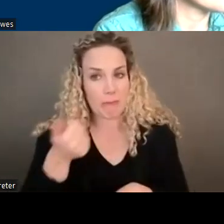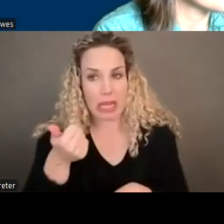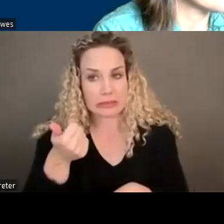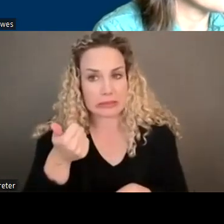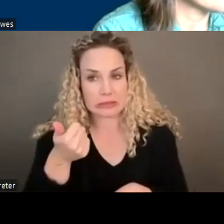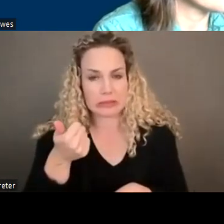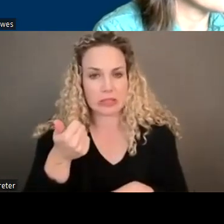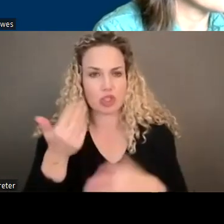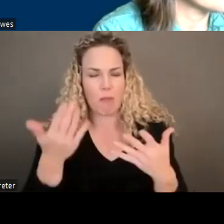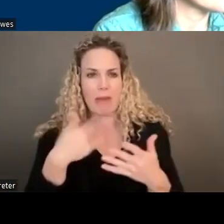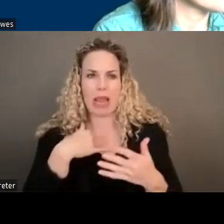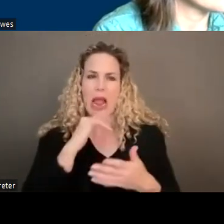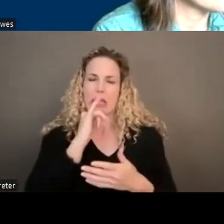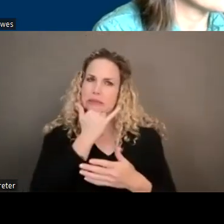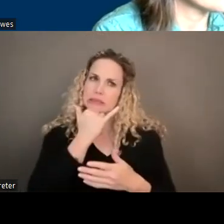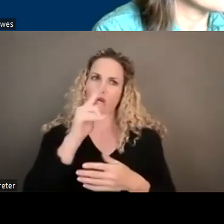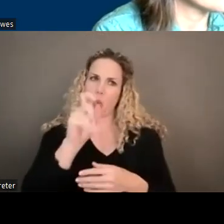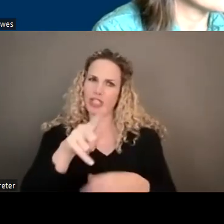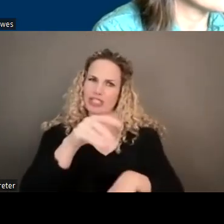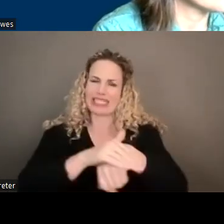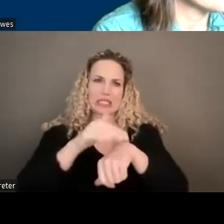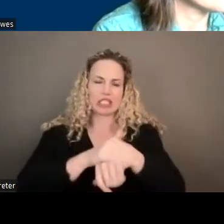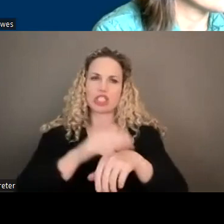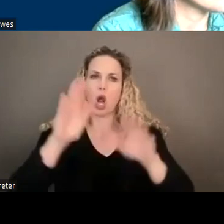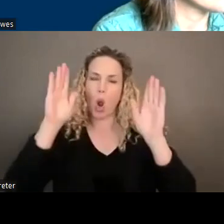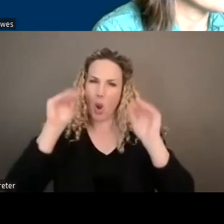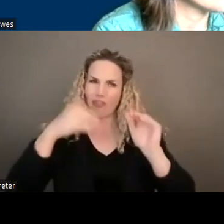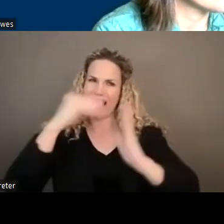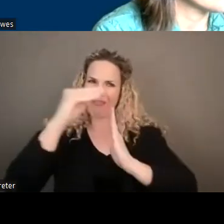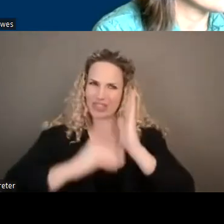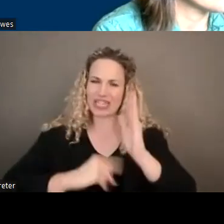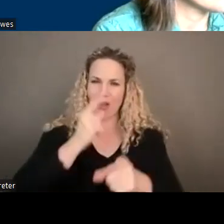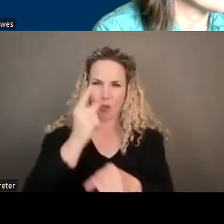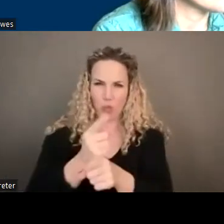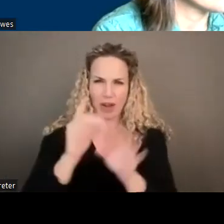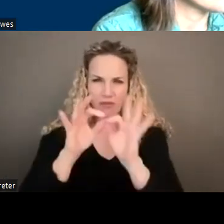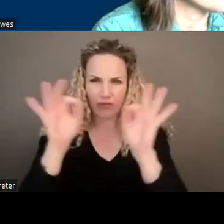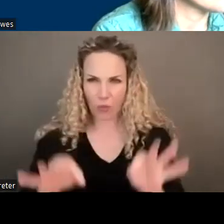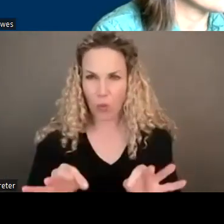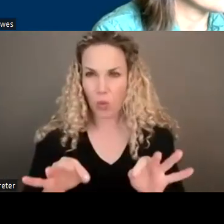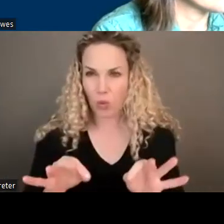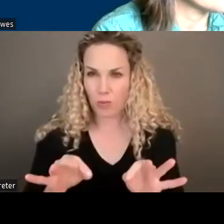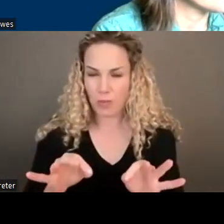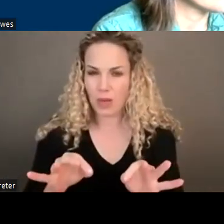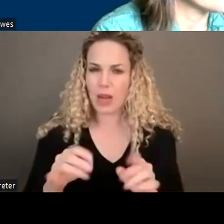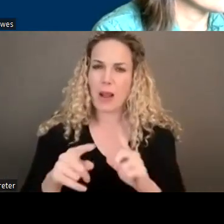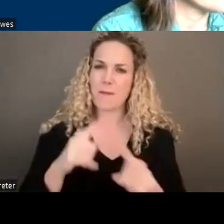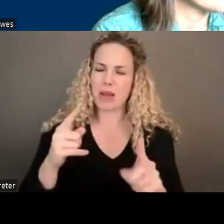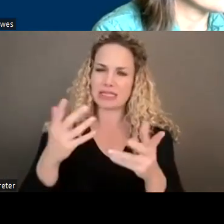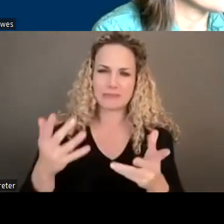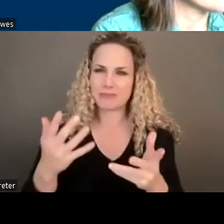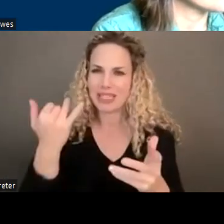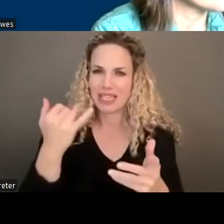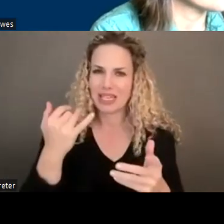did wrong or I hopefully it's fine. But if the survey is not good, still I will